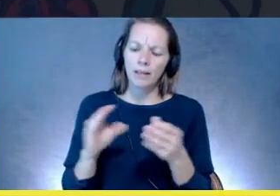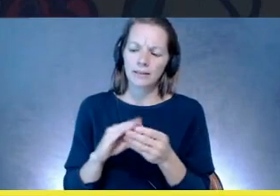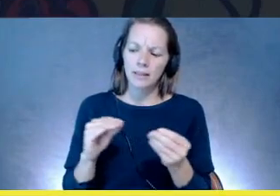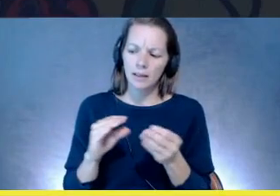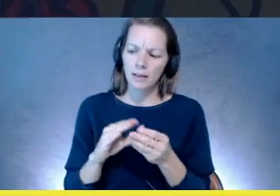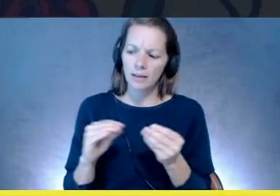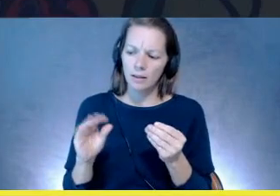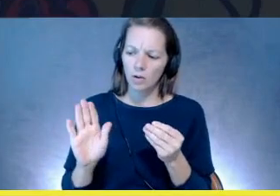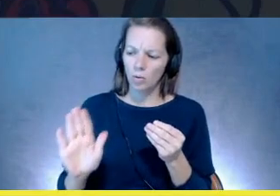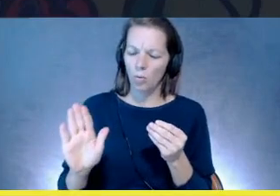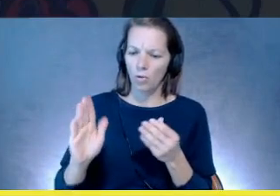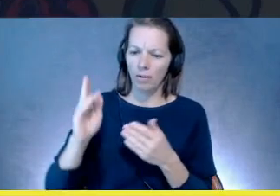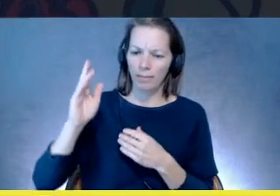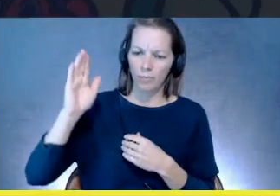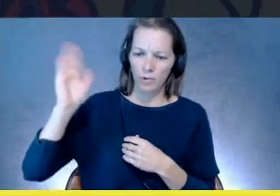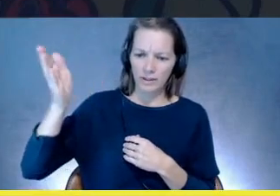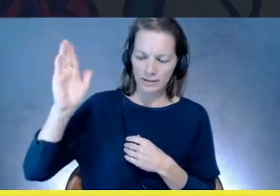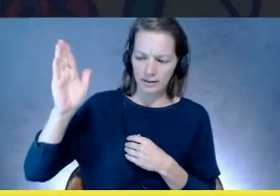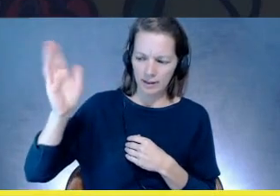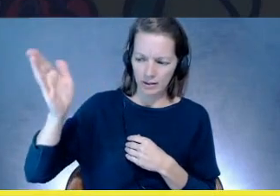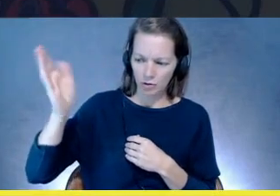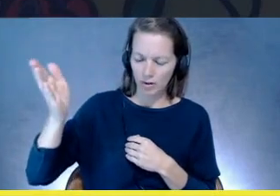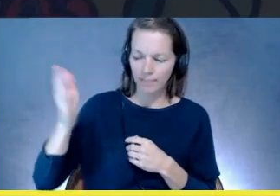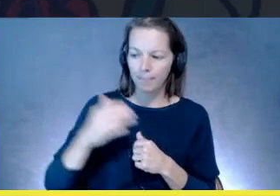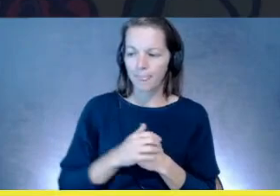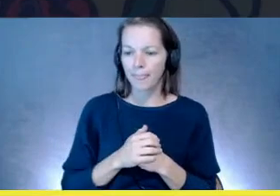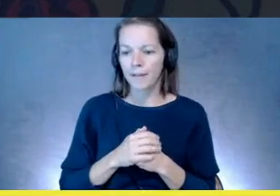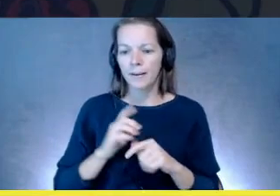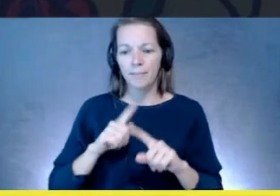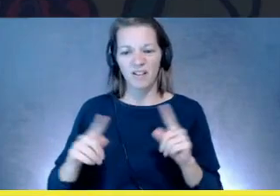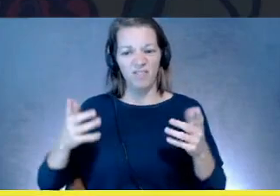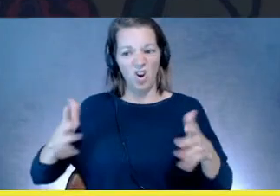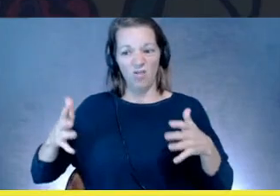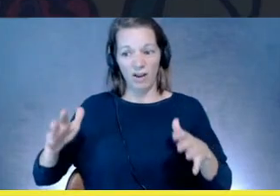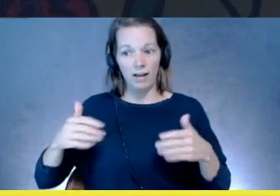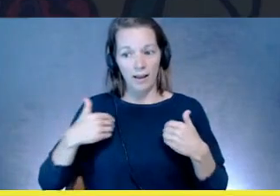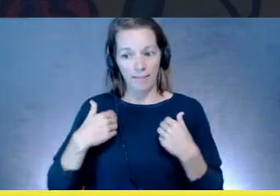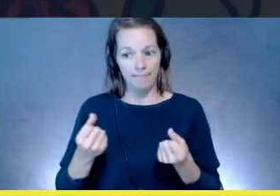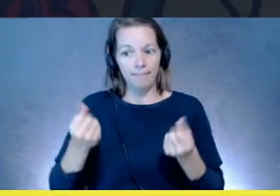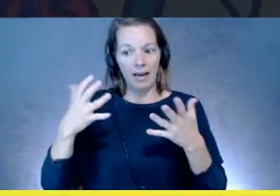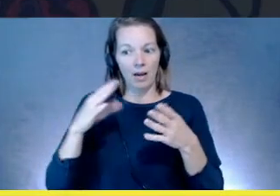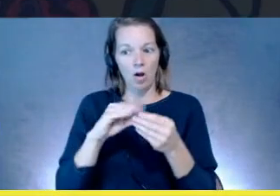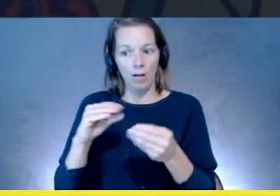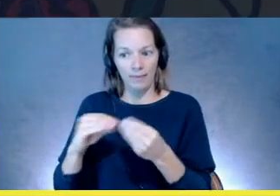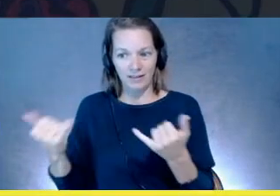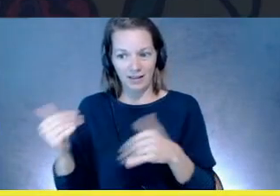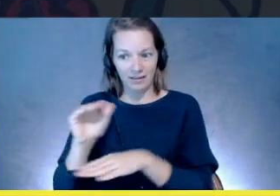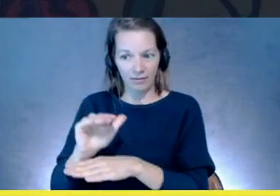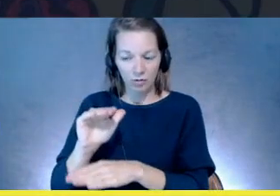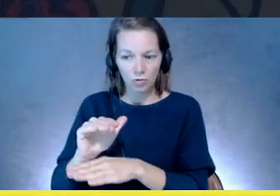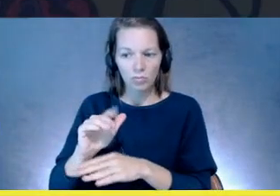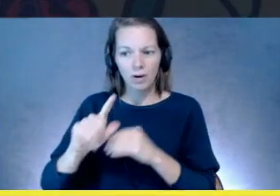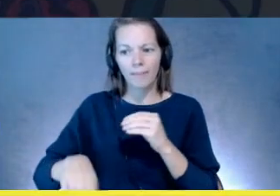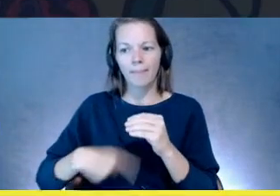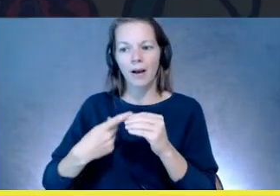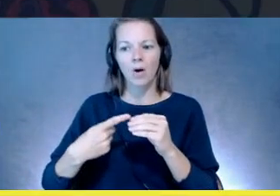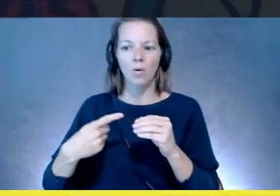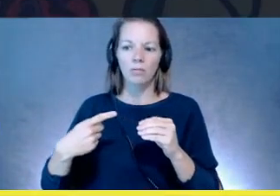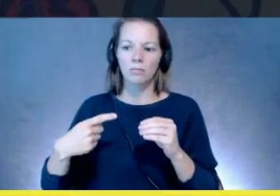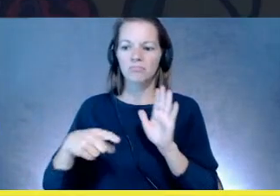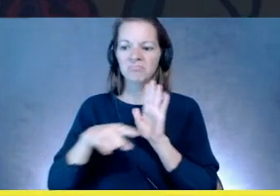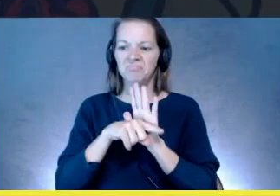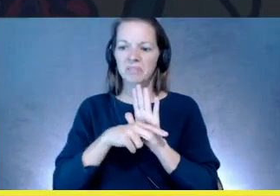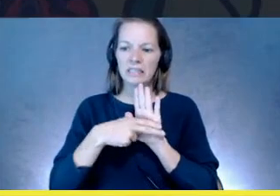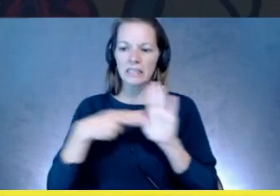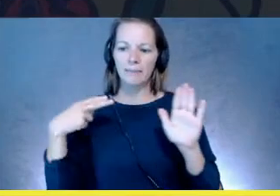your presentation, but we've already had a number of comments throughout this afternoon about the stigmatized attitudes of healthcare